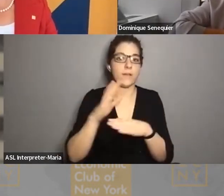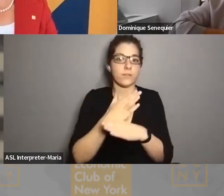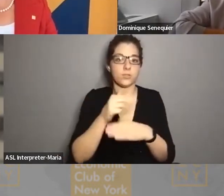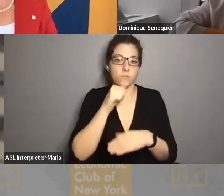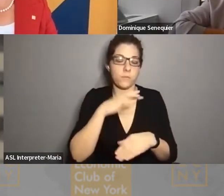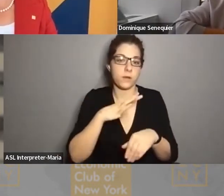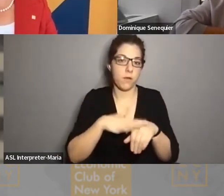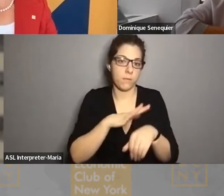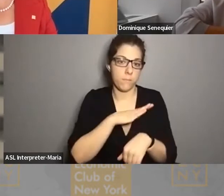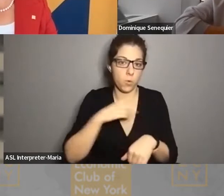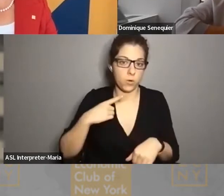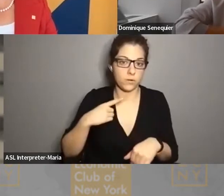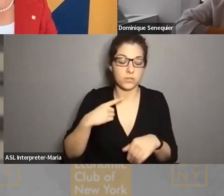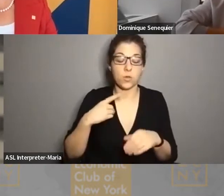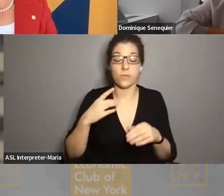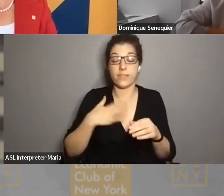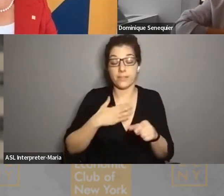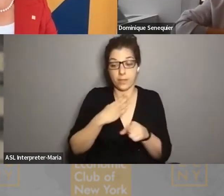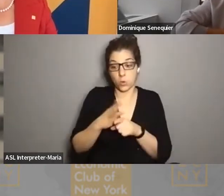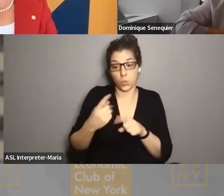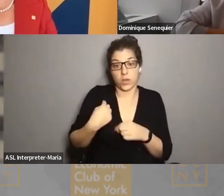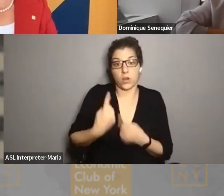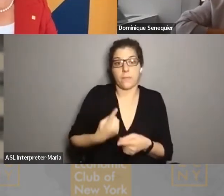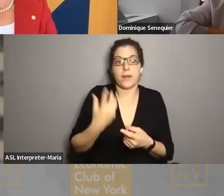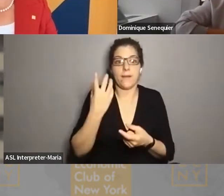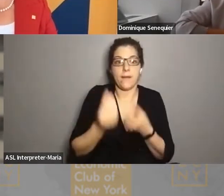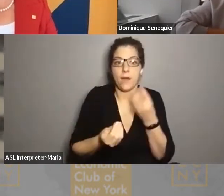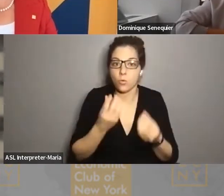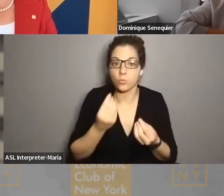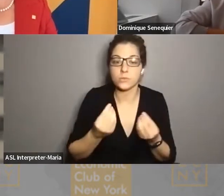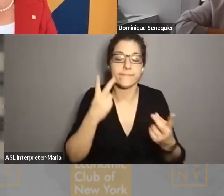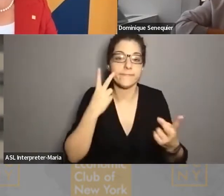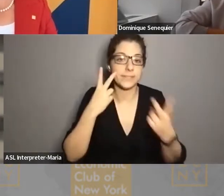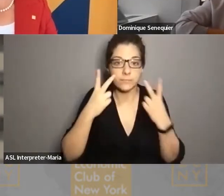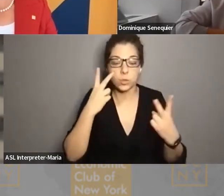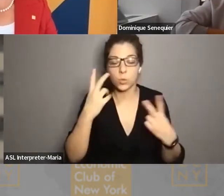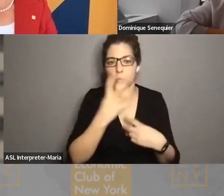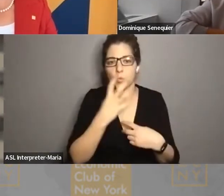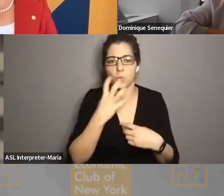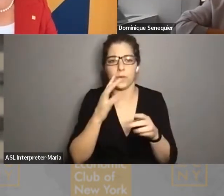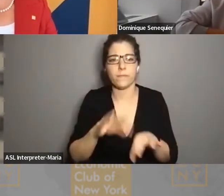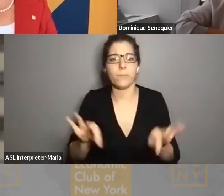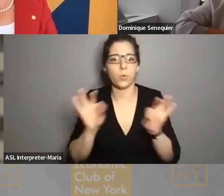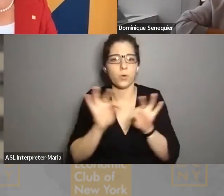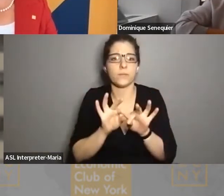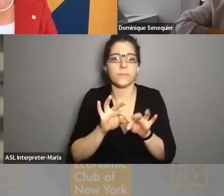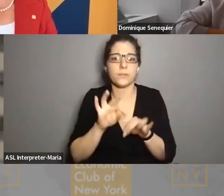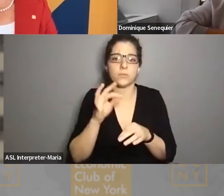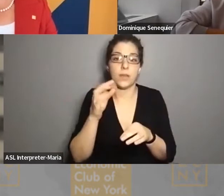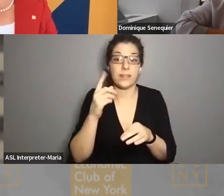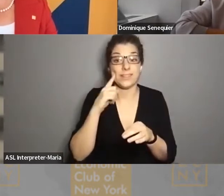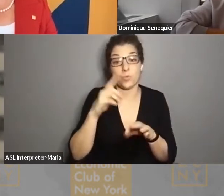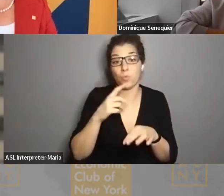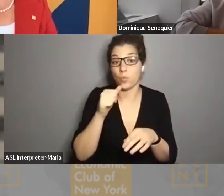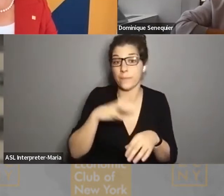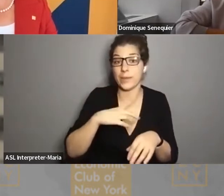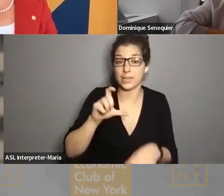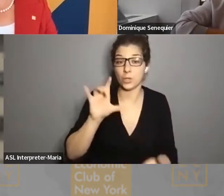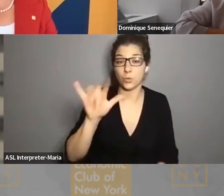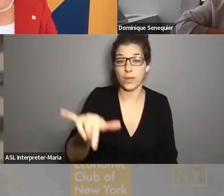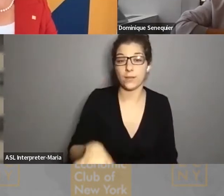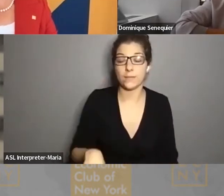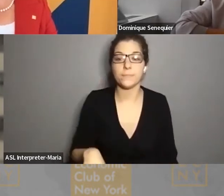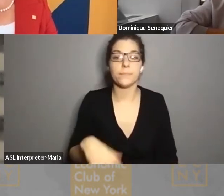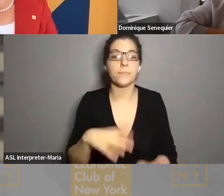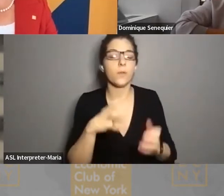long period of time, my career, but being out there and being visible is really important. And that's what I think women need to do. I want to